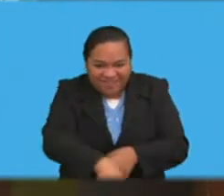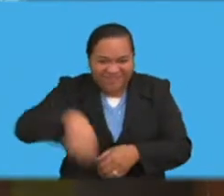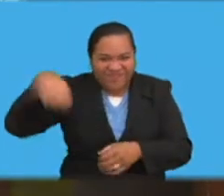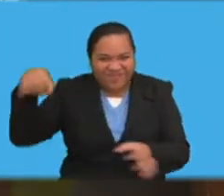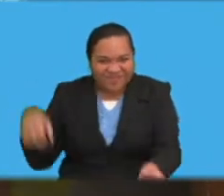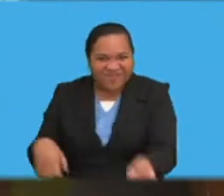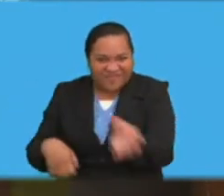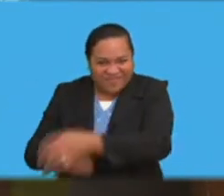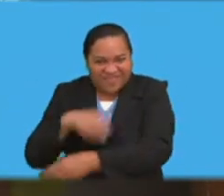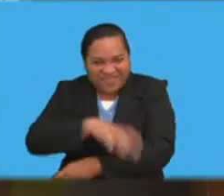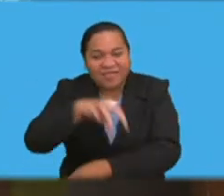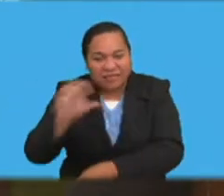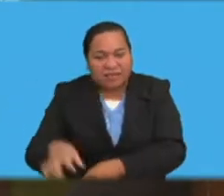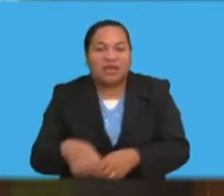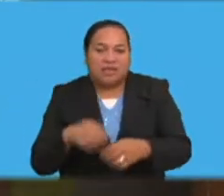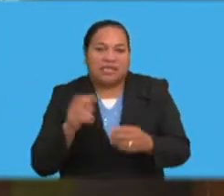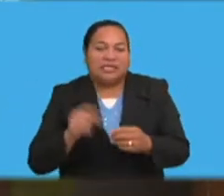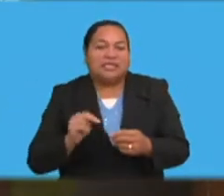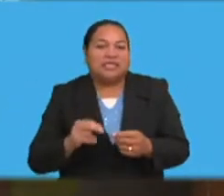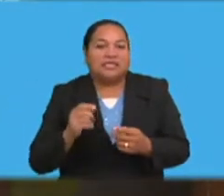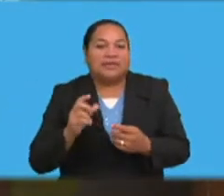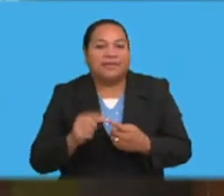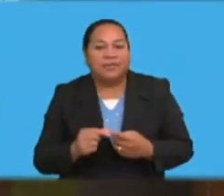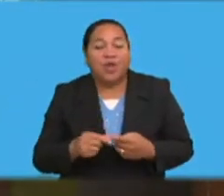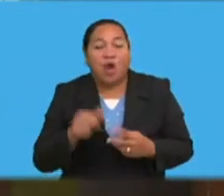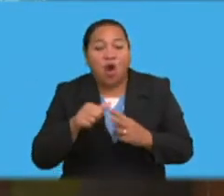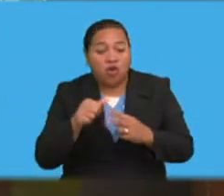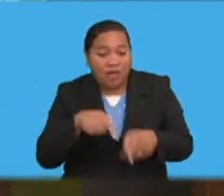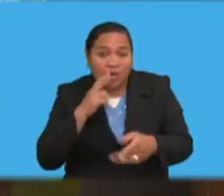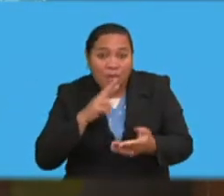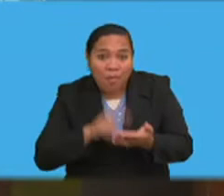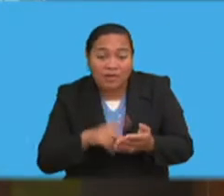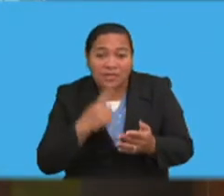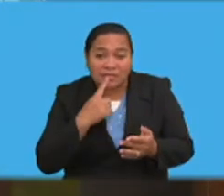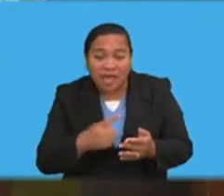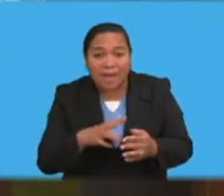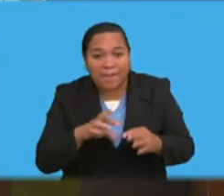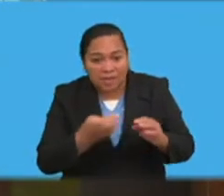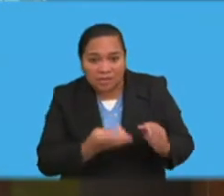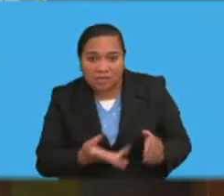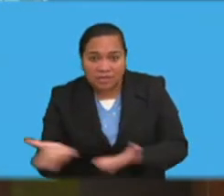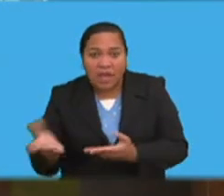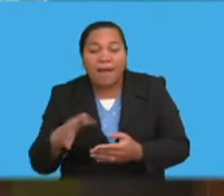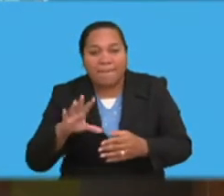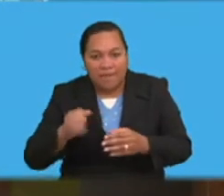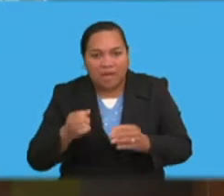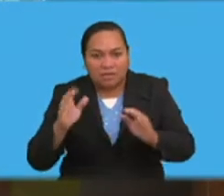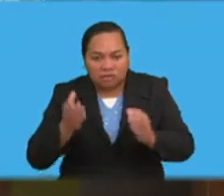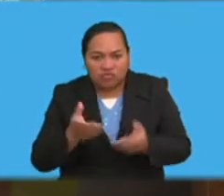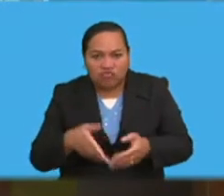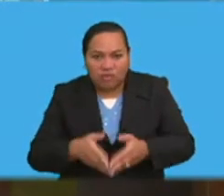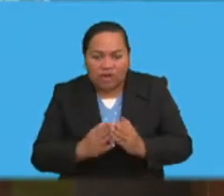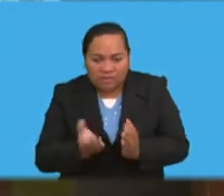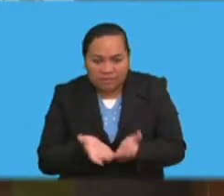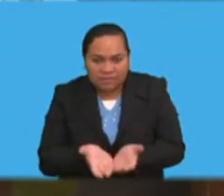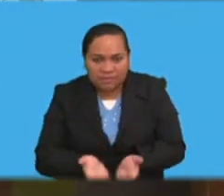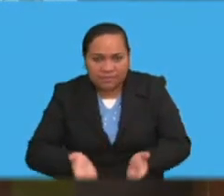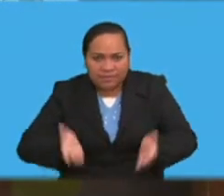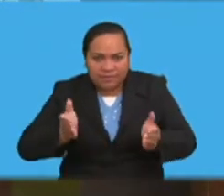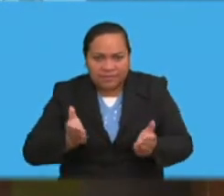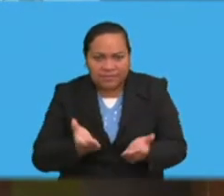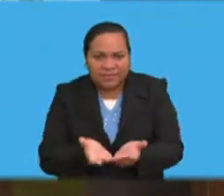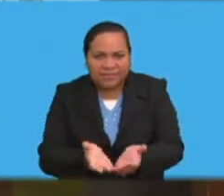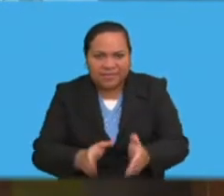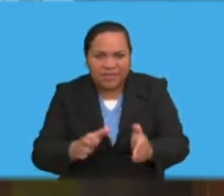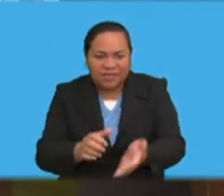Speaker. Madam Speaker, the report also recommended construction of retarding basins. A retarding basin is an excavated area